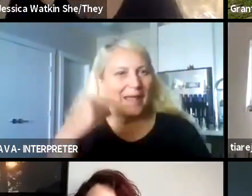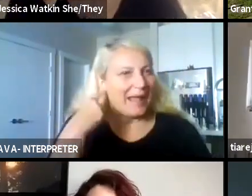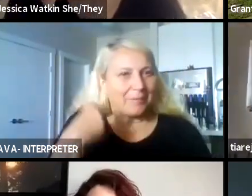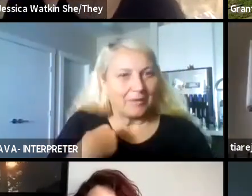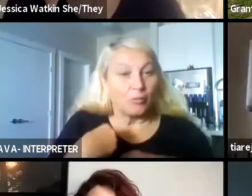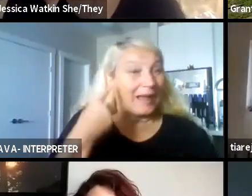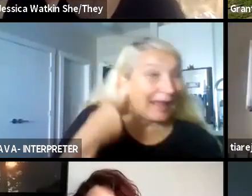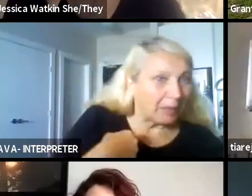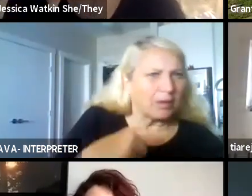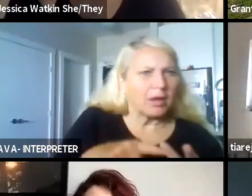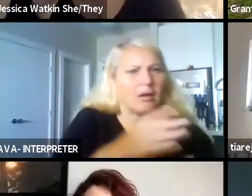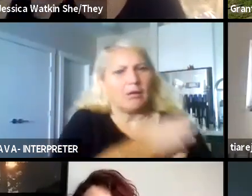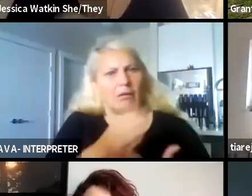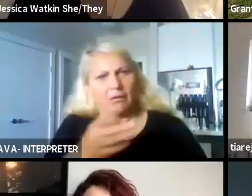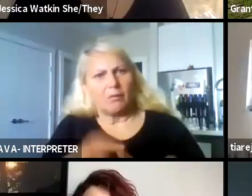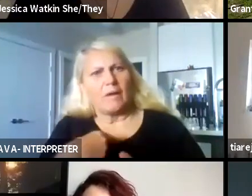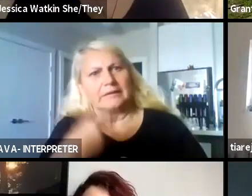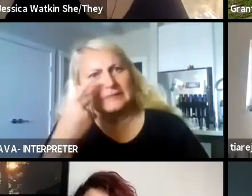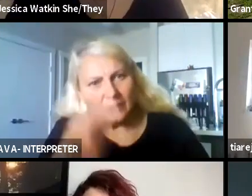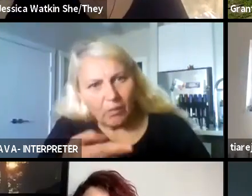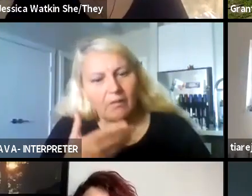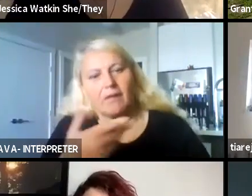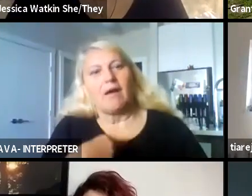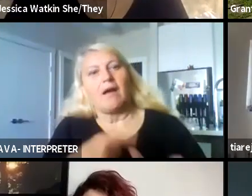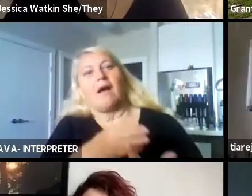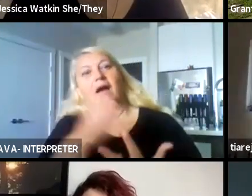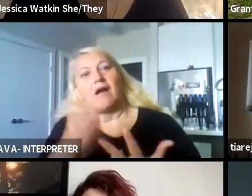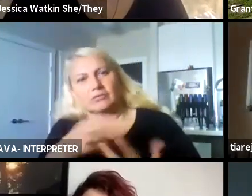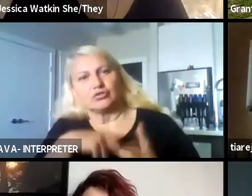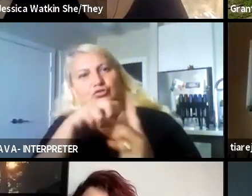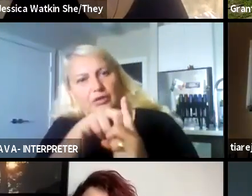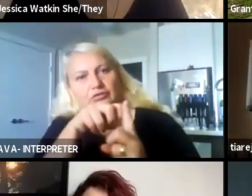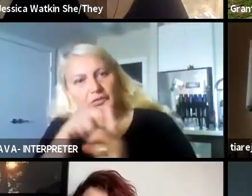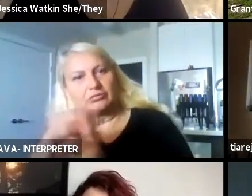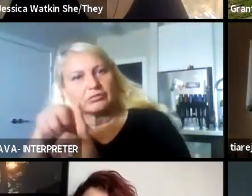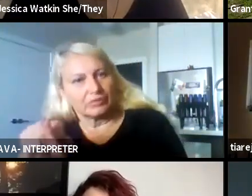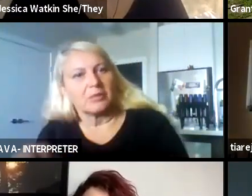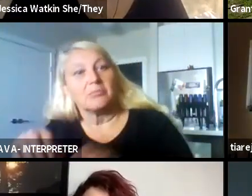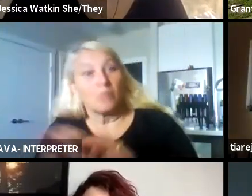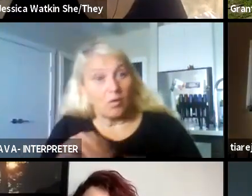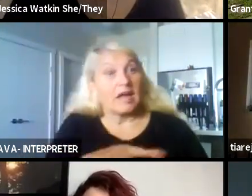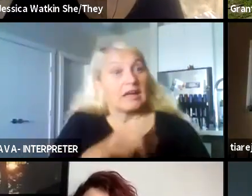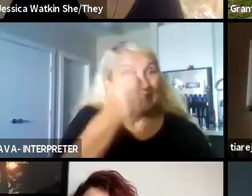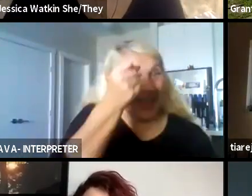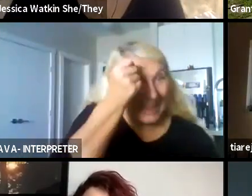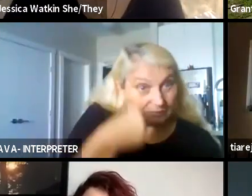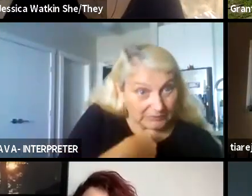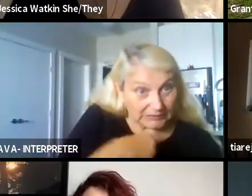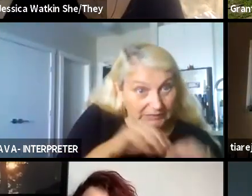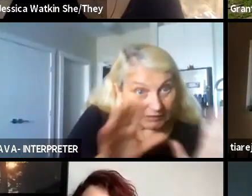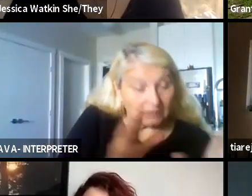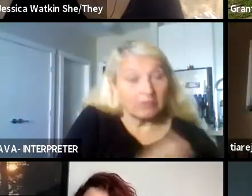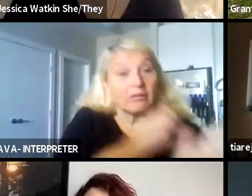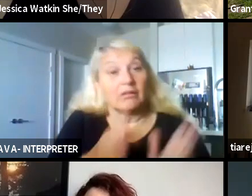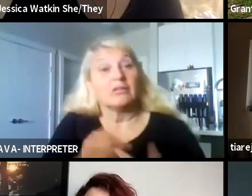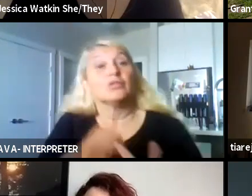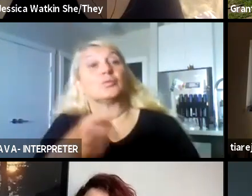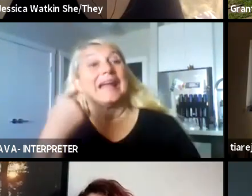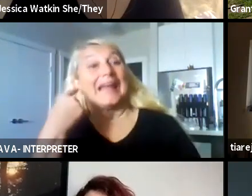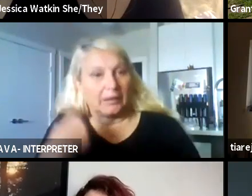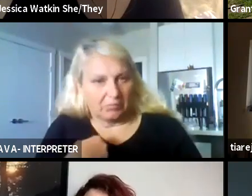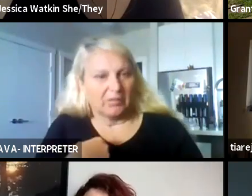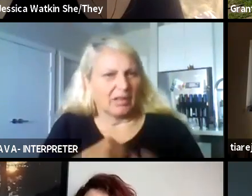inconsistent, but is also a great access practice to check in to make sure, can you hear me? Can you understand me?